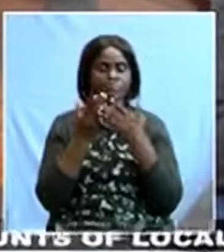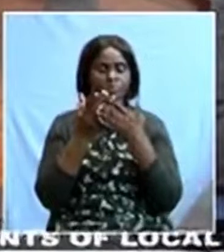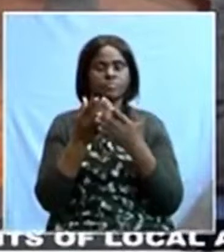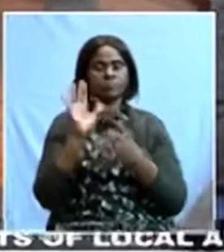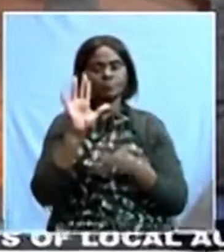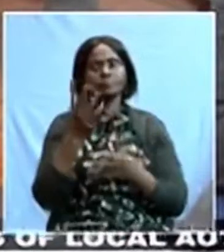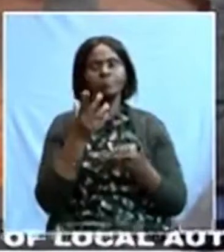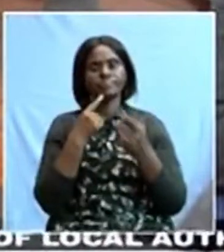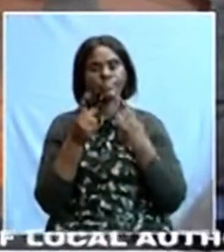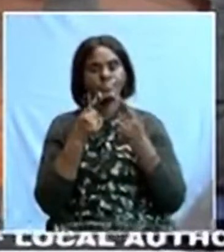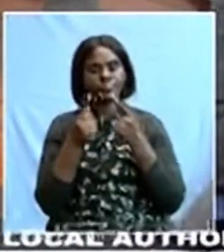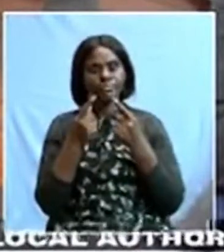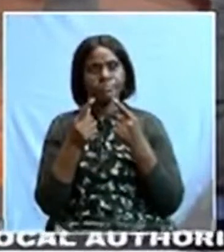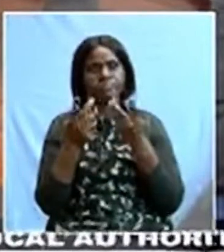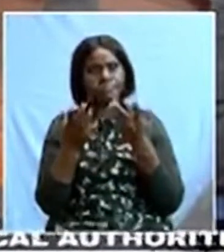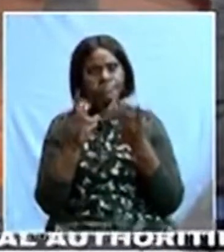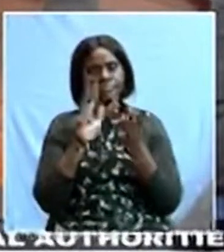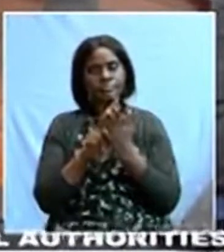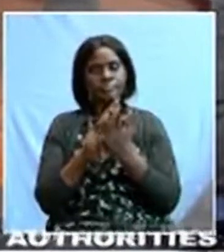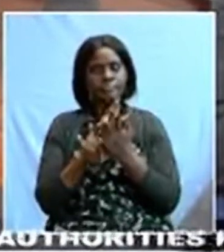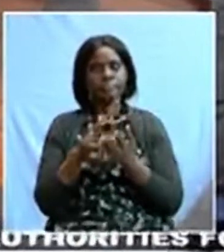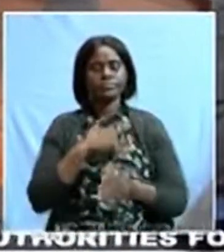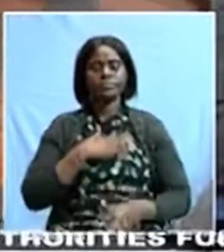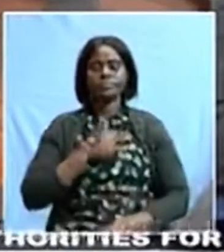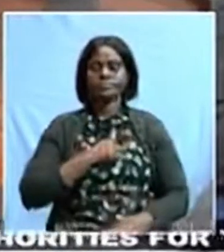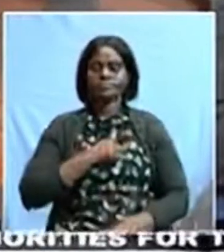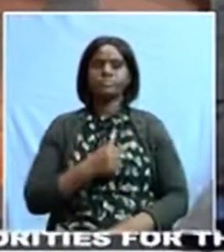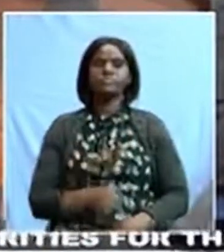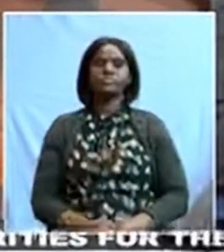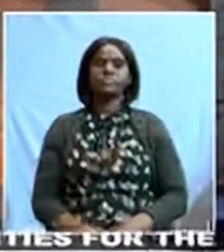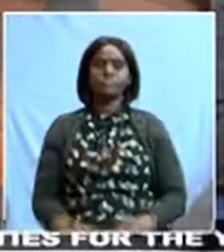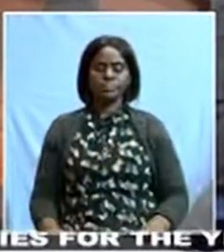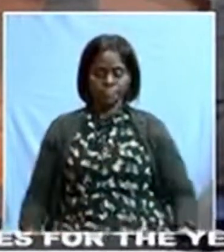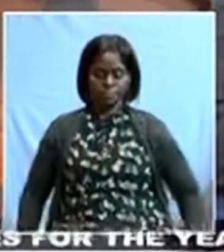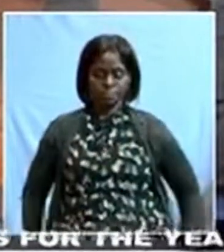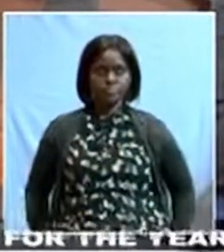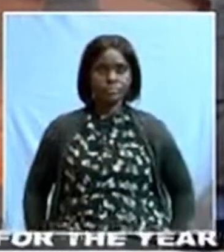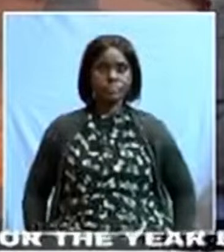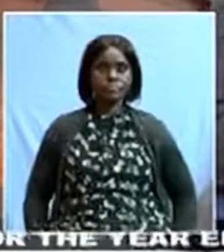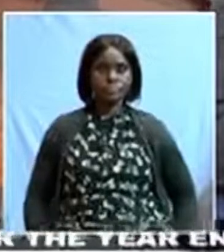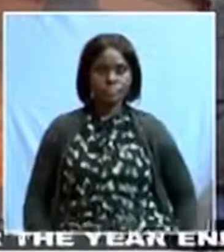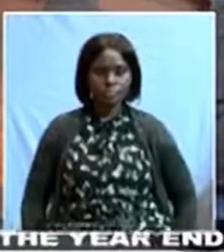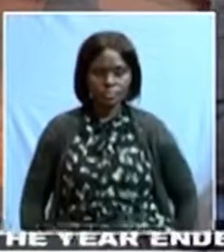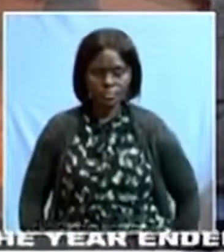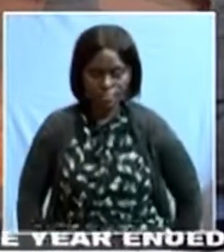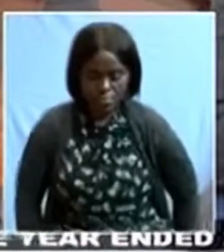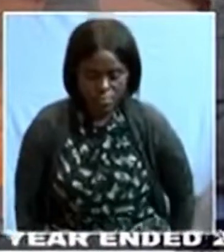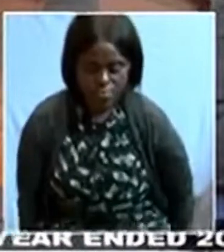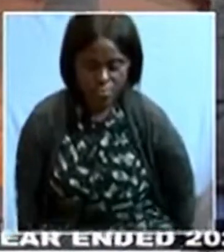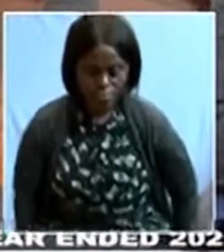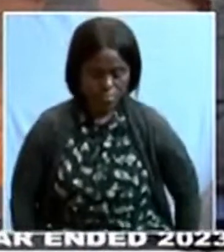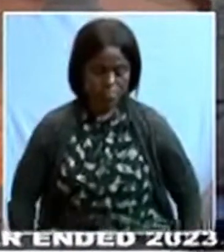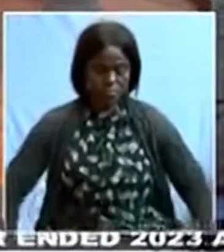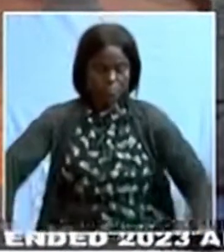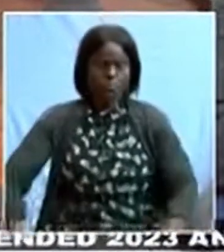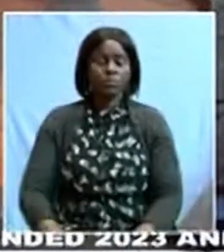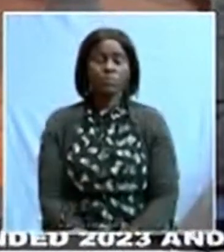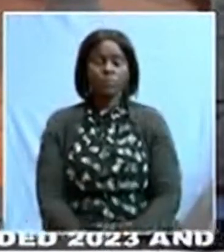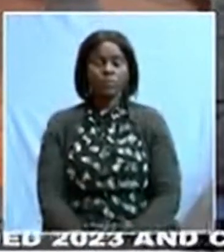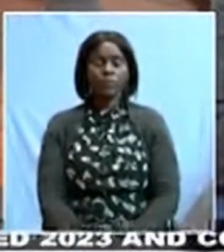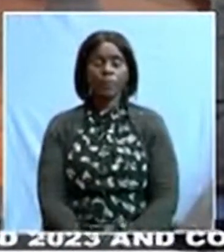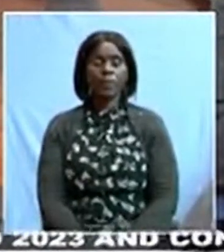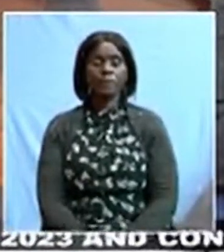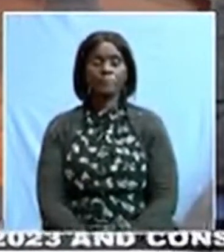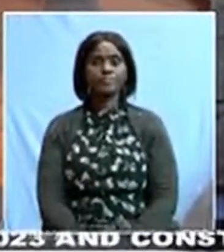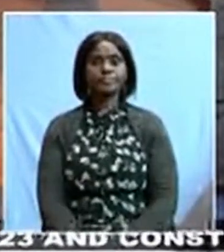for your consideration, undersigned by myself, Itezhi Haninga Milambo, Acting